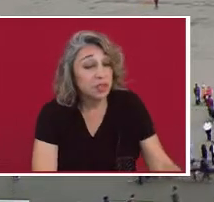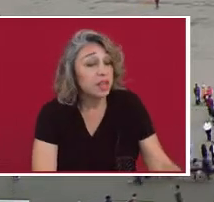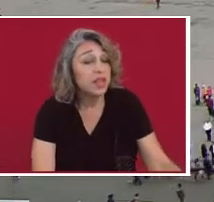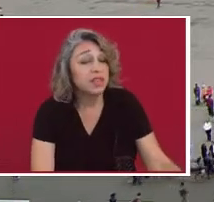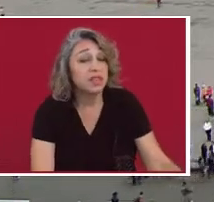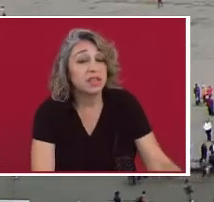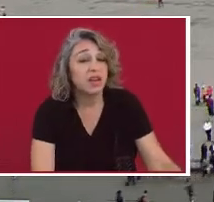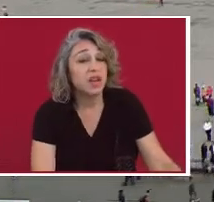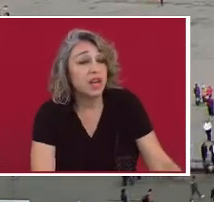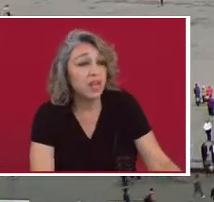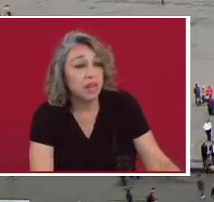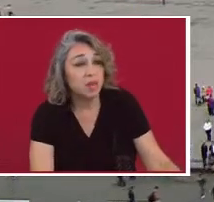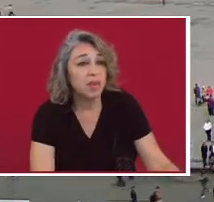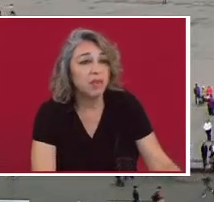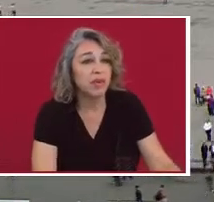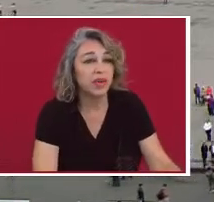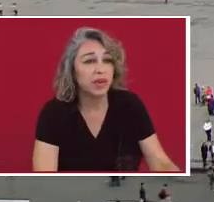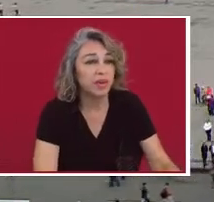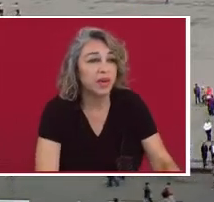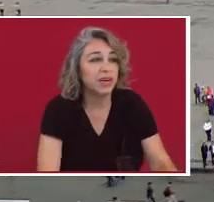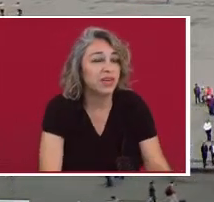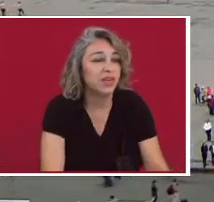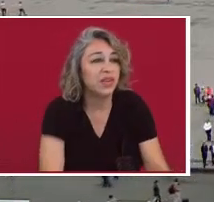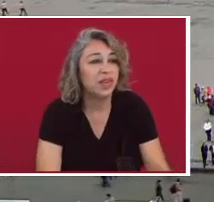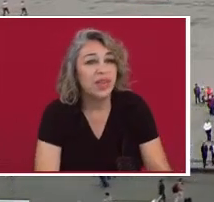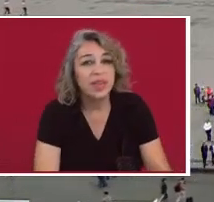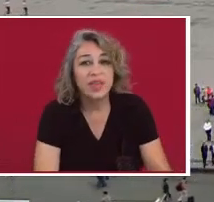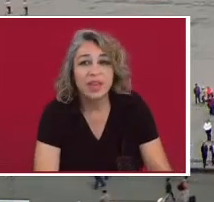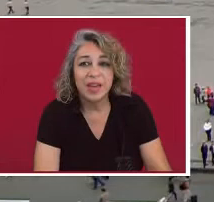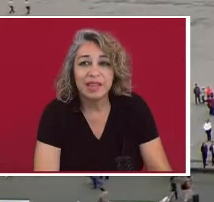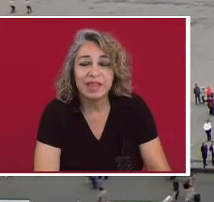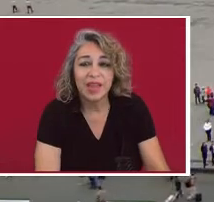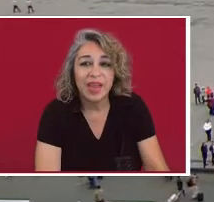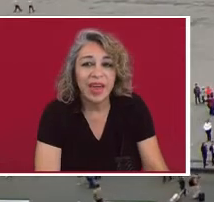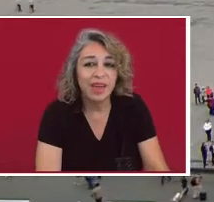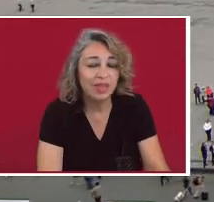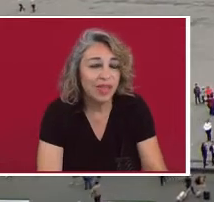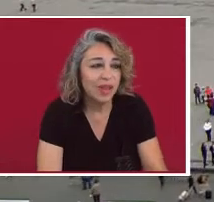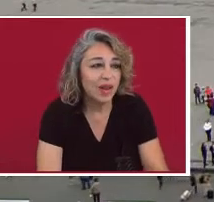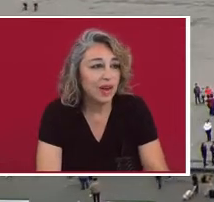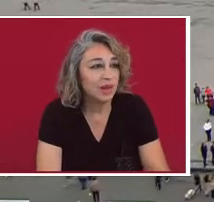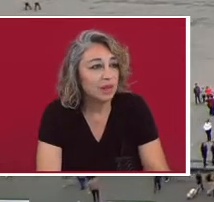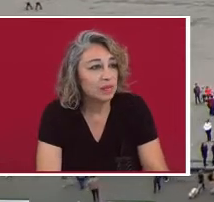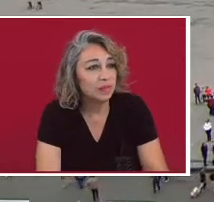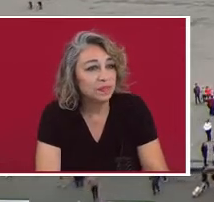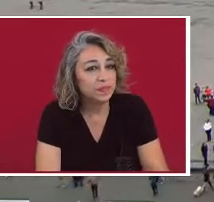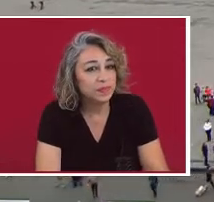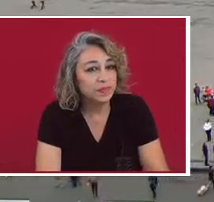So today there's hardly any people compared to the day that they had the